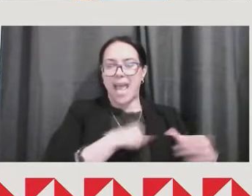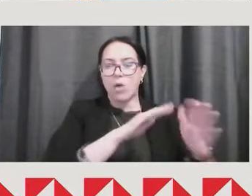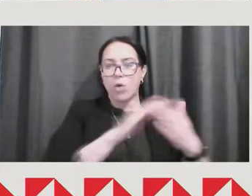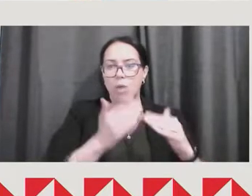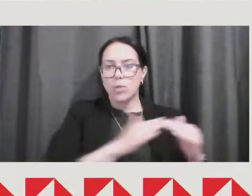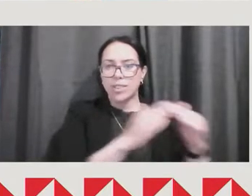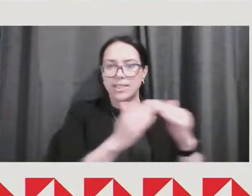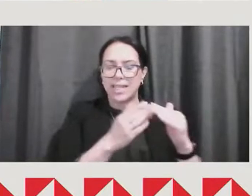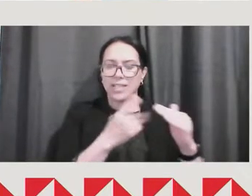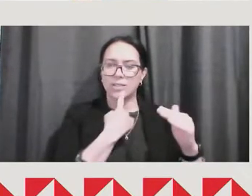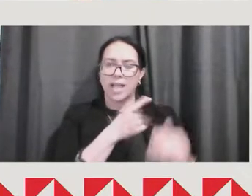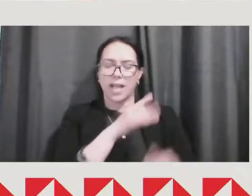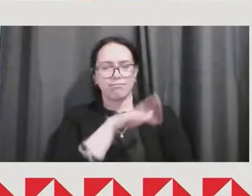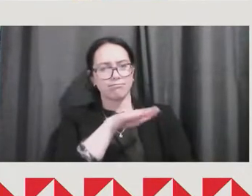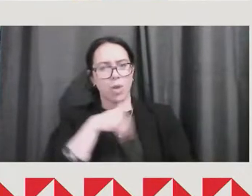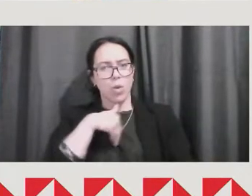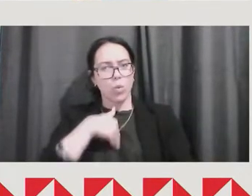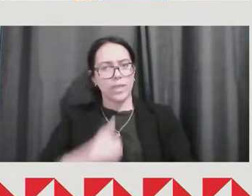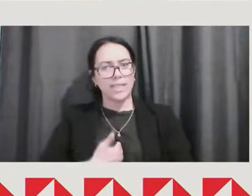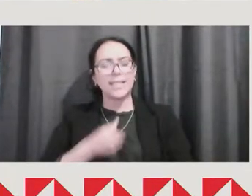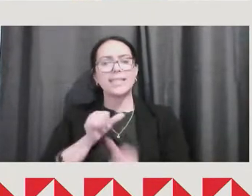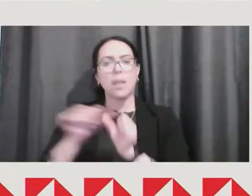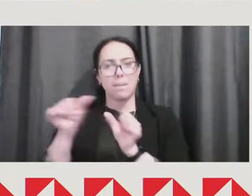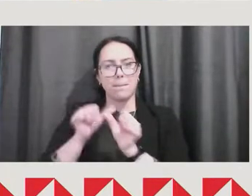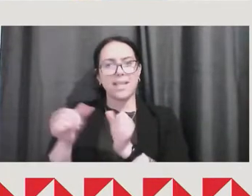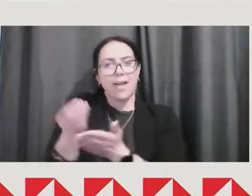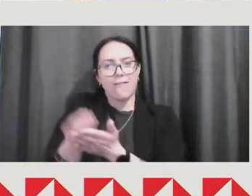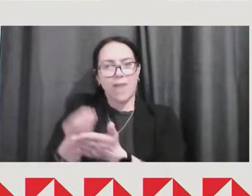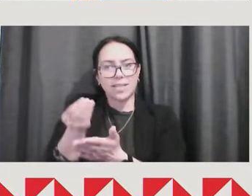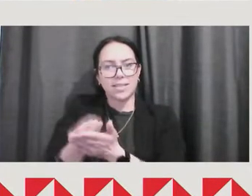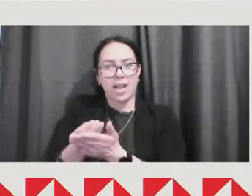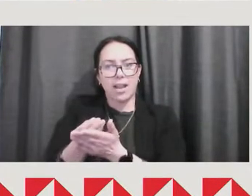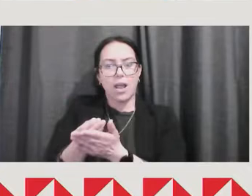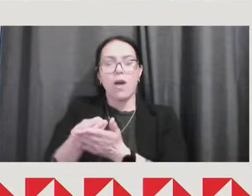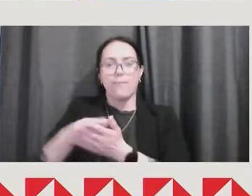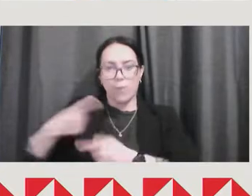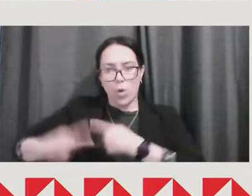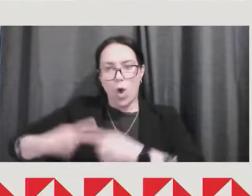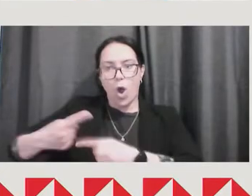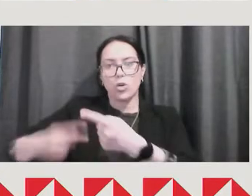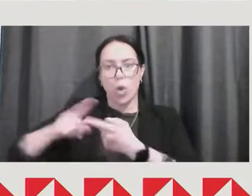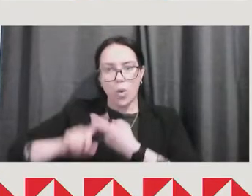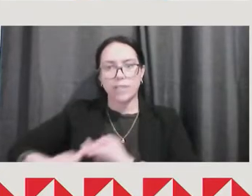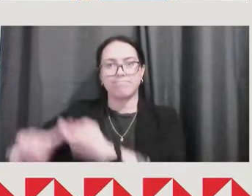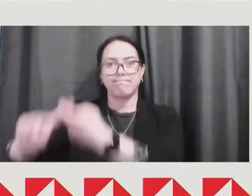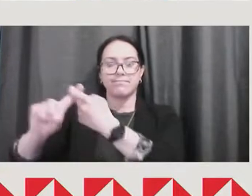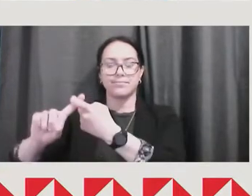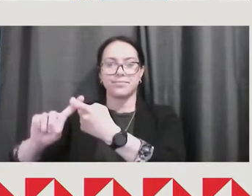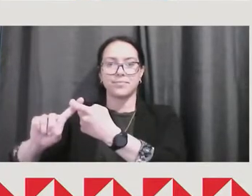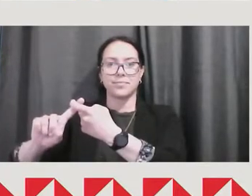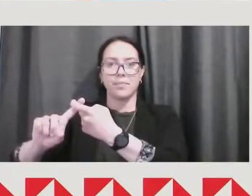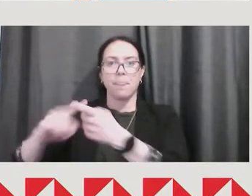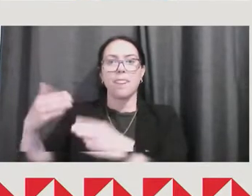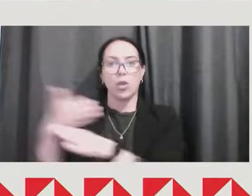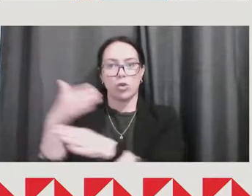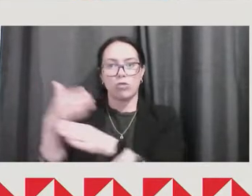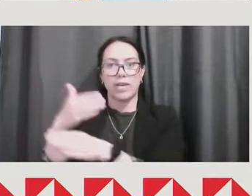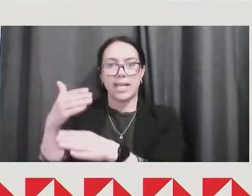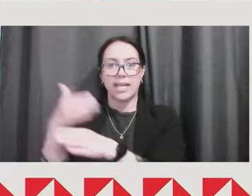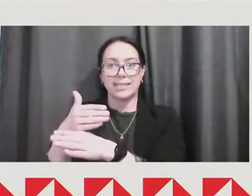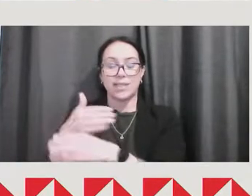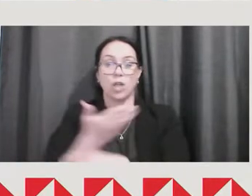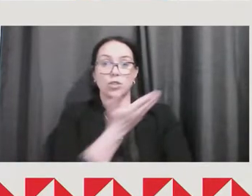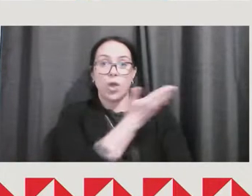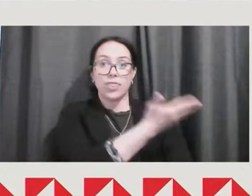for long-term sustainable careers this is one way of how the Pacific Arts strategy responded to that so in this photo